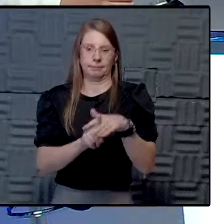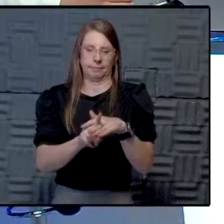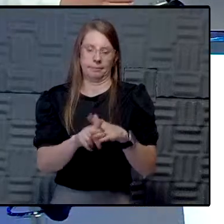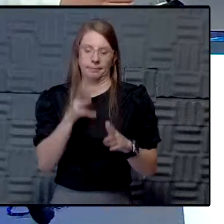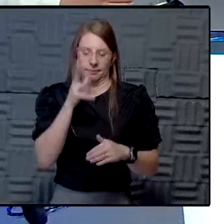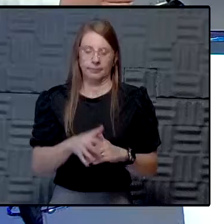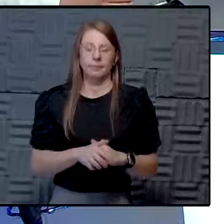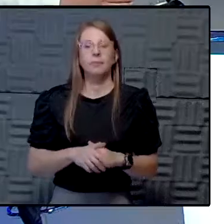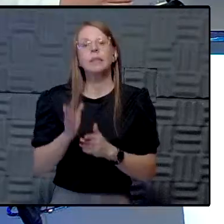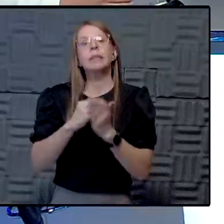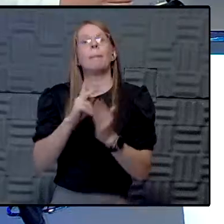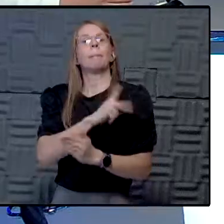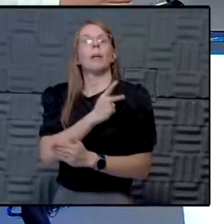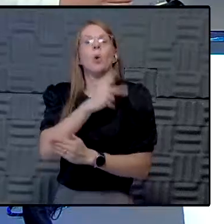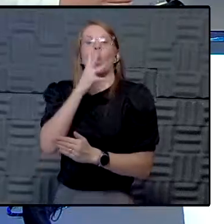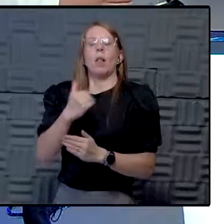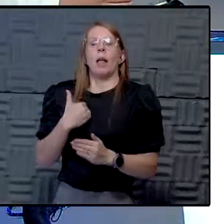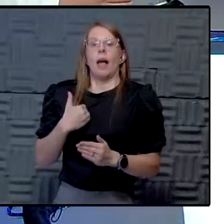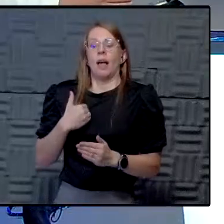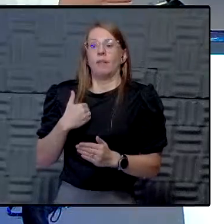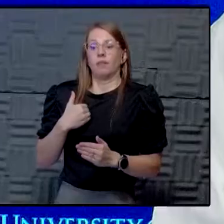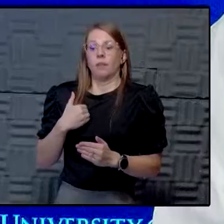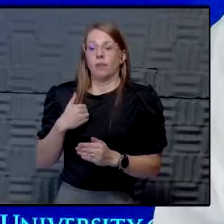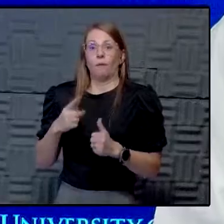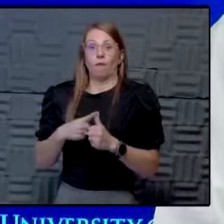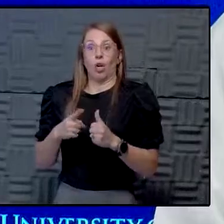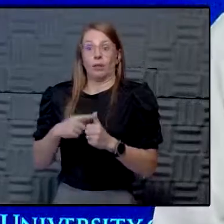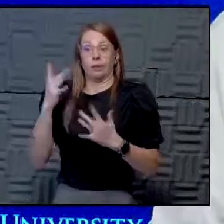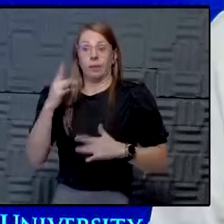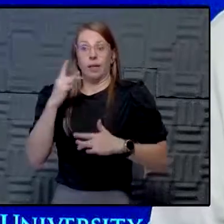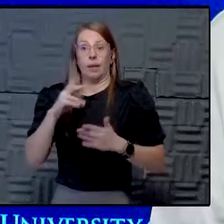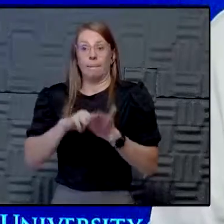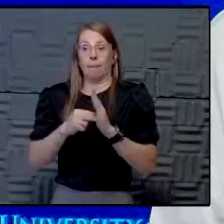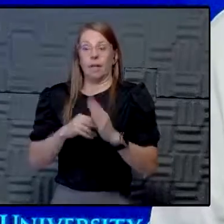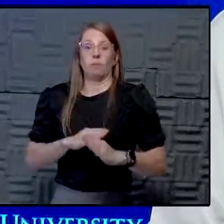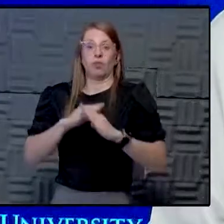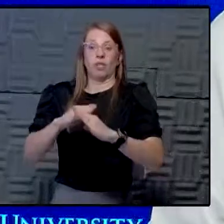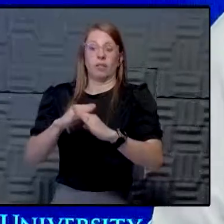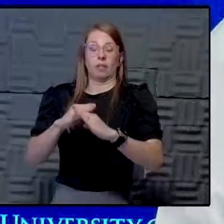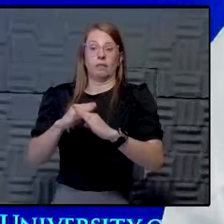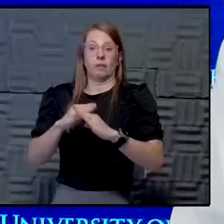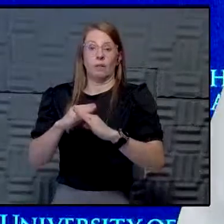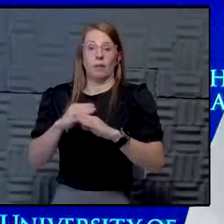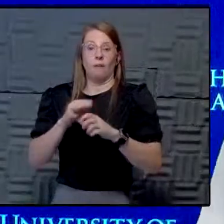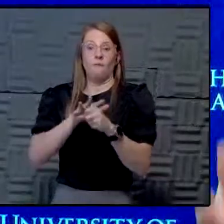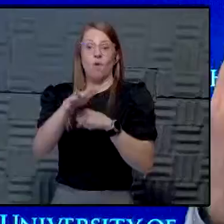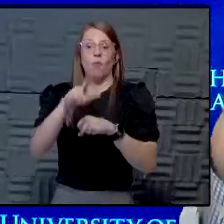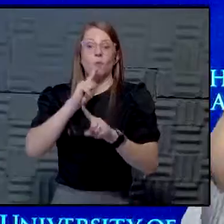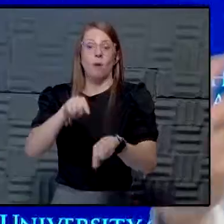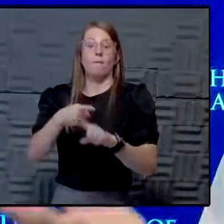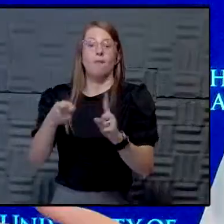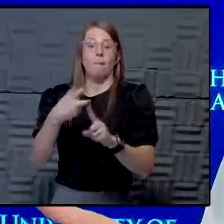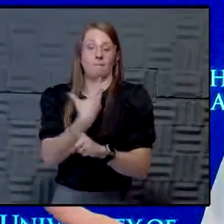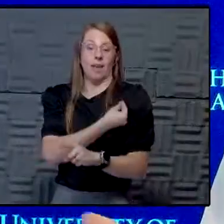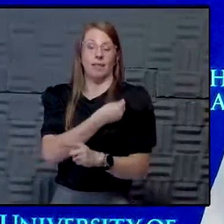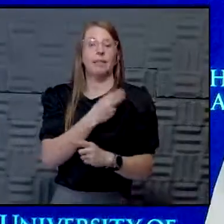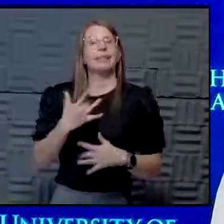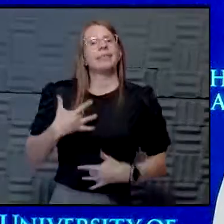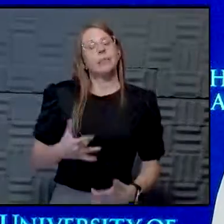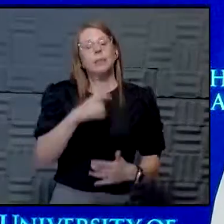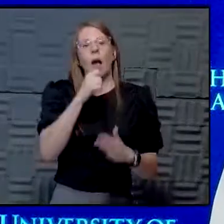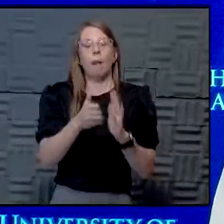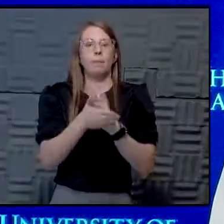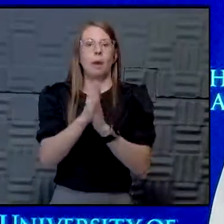know some patients will have underlying diseases that may prevent them from having a full response to the vaccine. But again, you tend not to get as